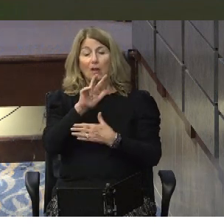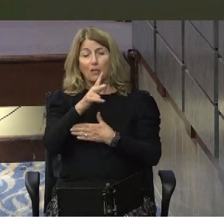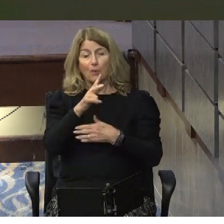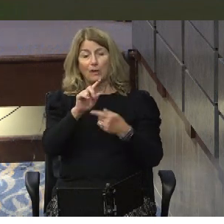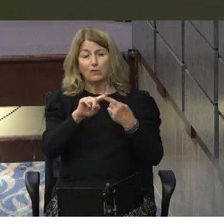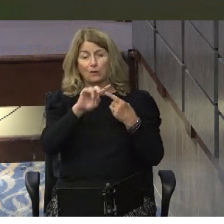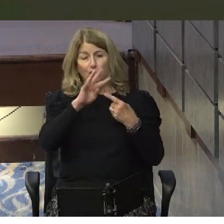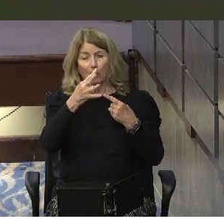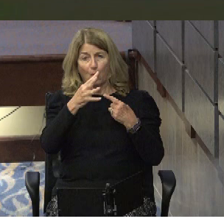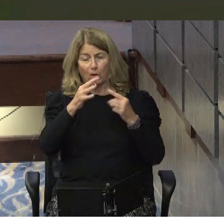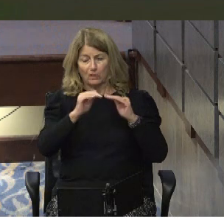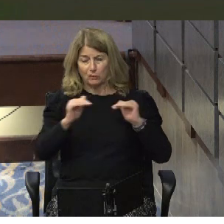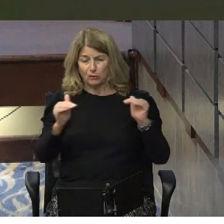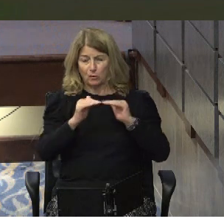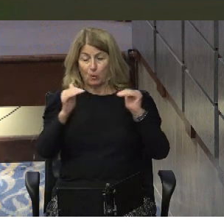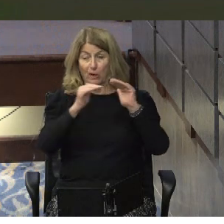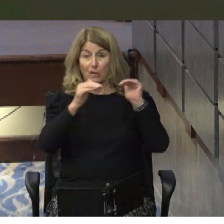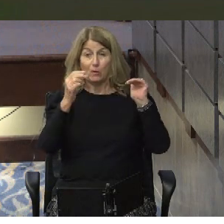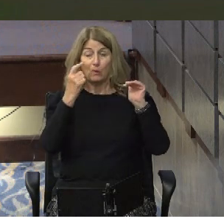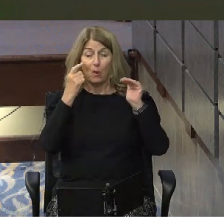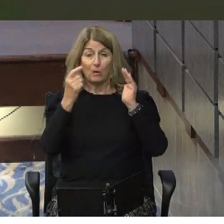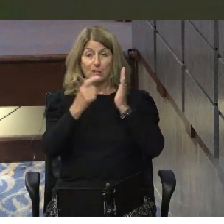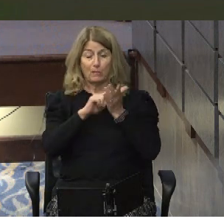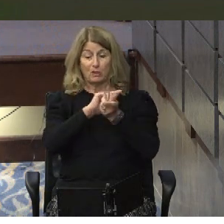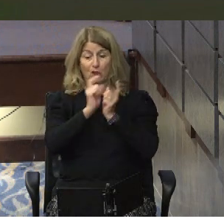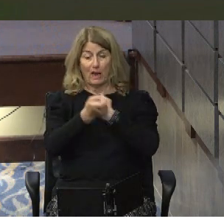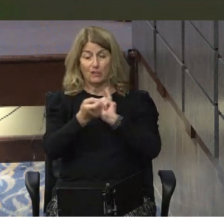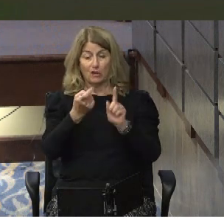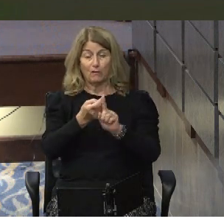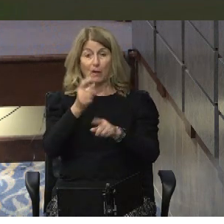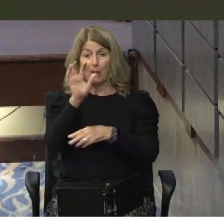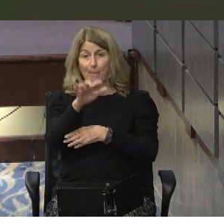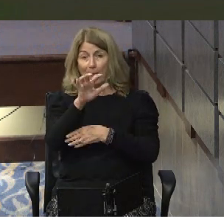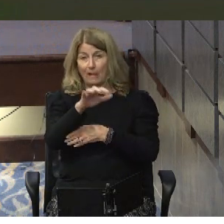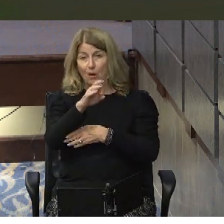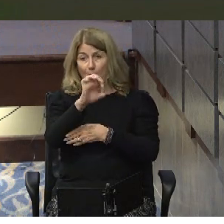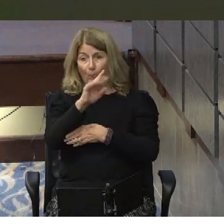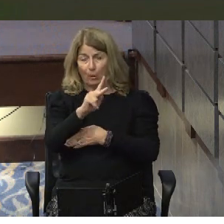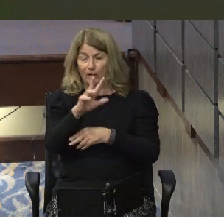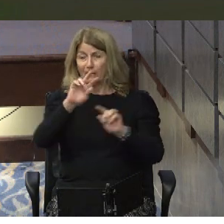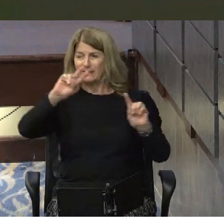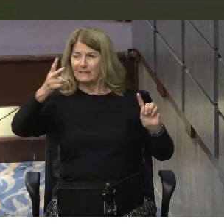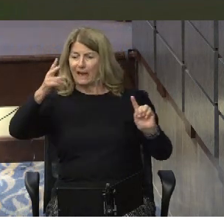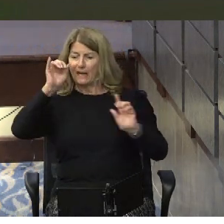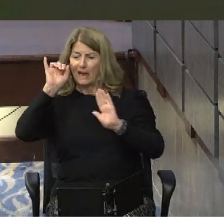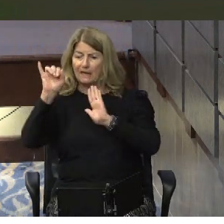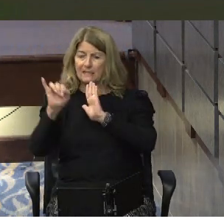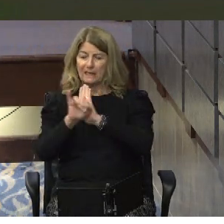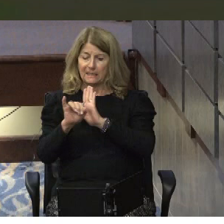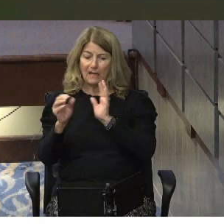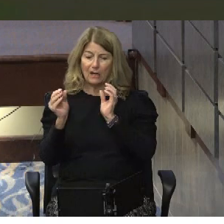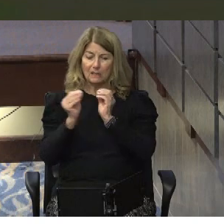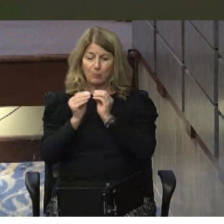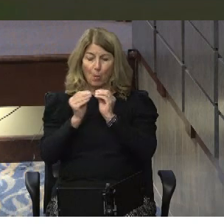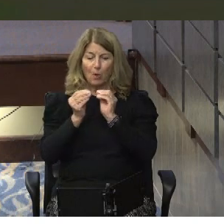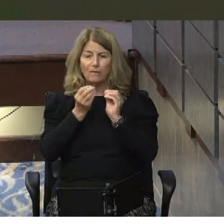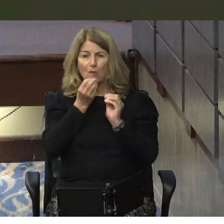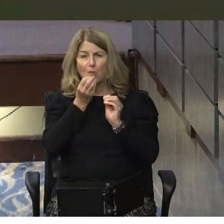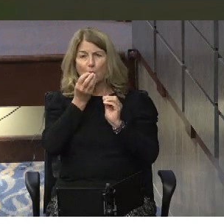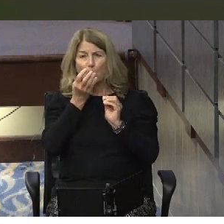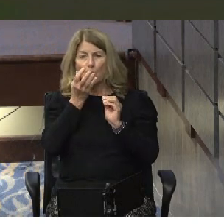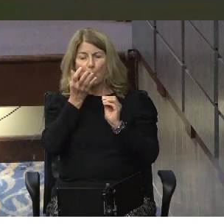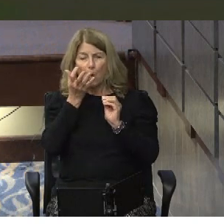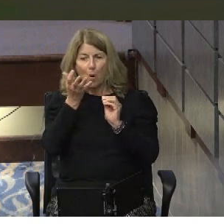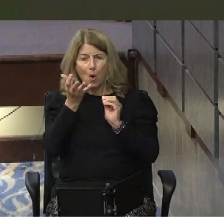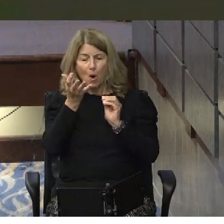we've switched from the Baylor brick as we stop at that vertical element. The second identity is more of a warm grays and tones